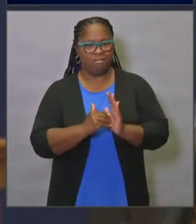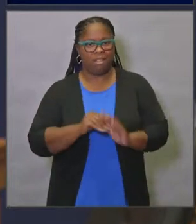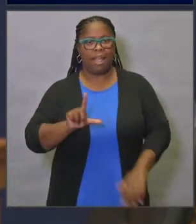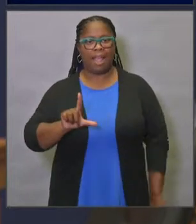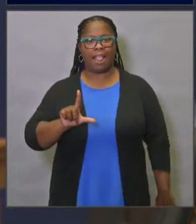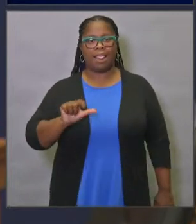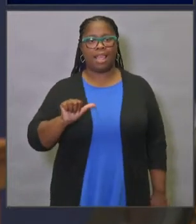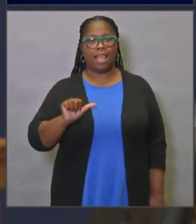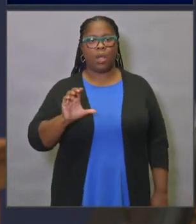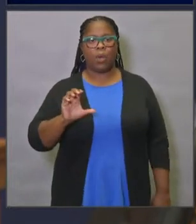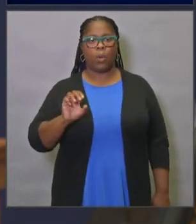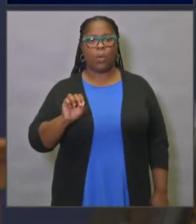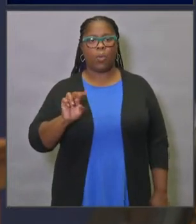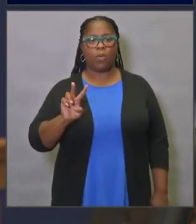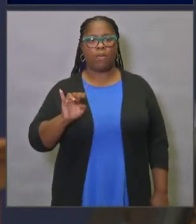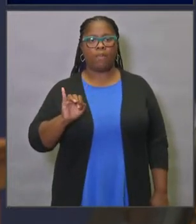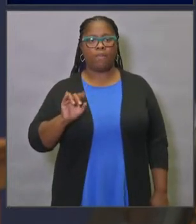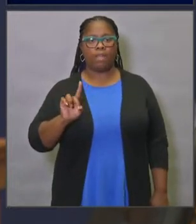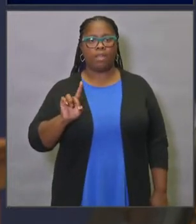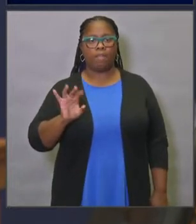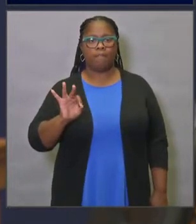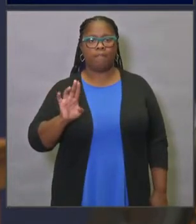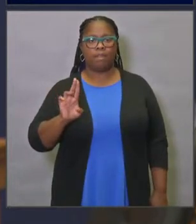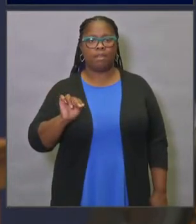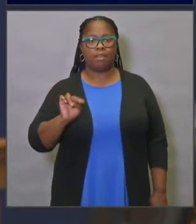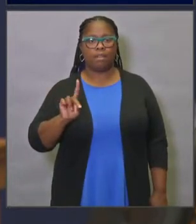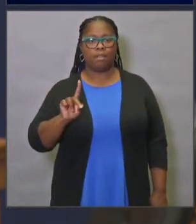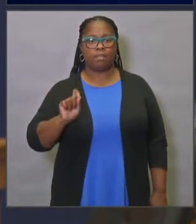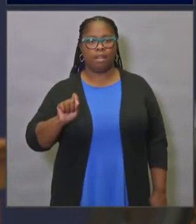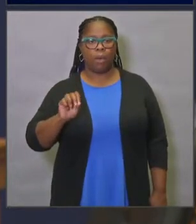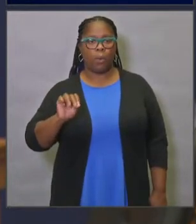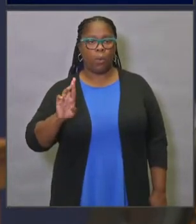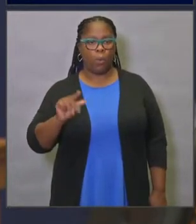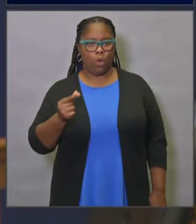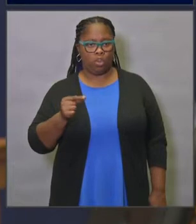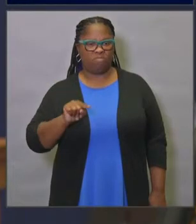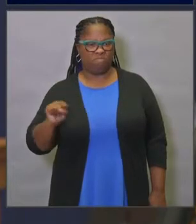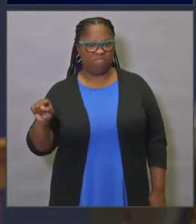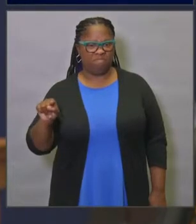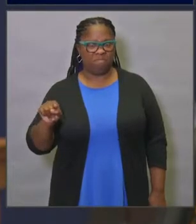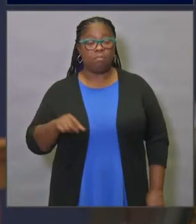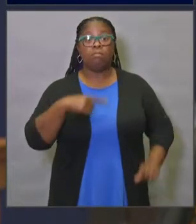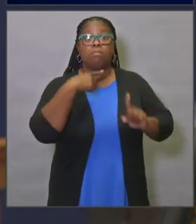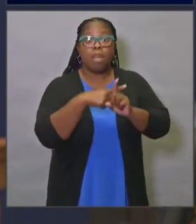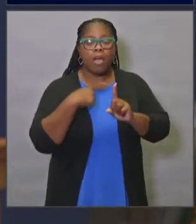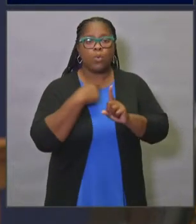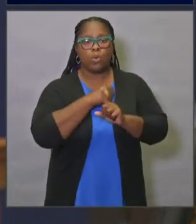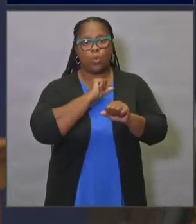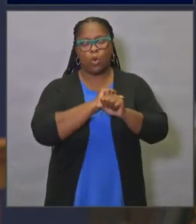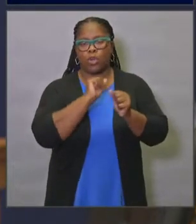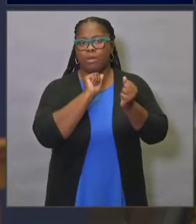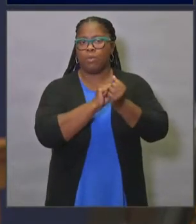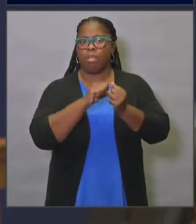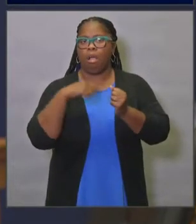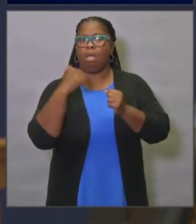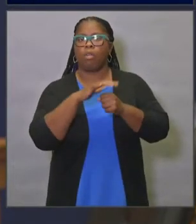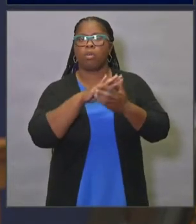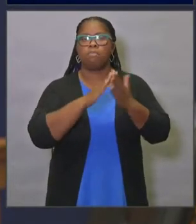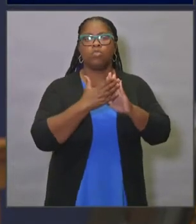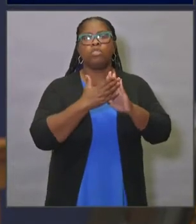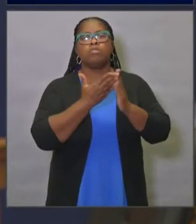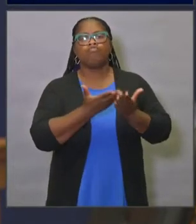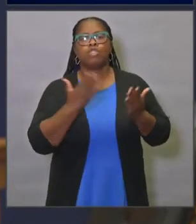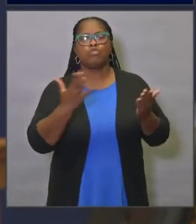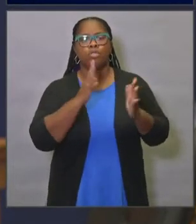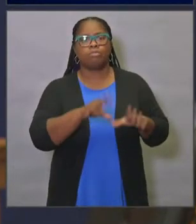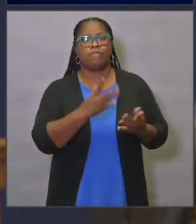lacovidfund.org. In addition, we are working hard with community groups to support vulnerable residents. Providence, Southern California recently